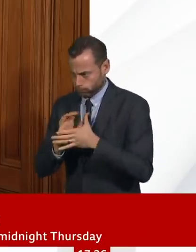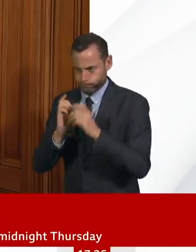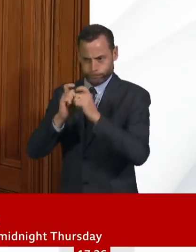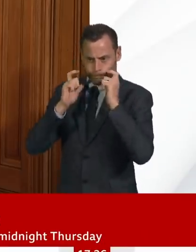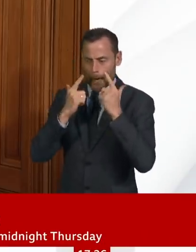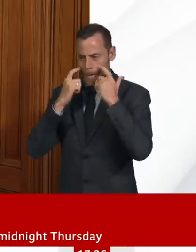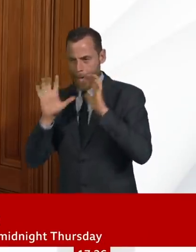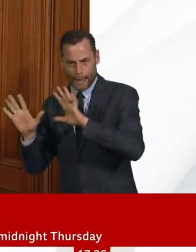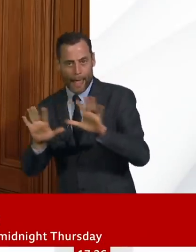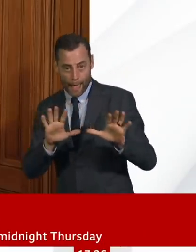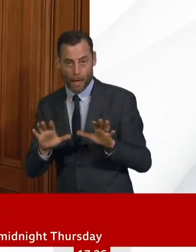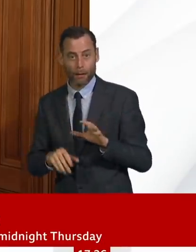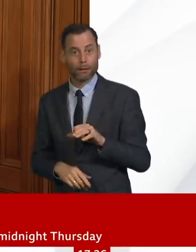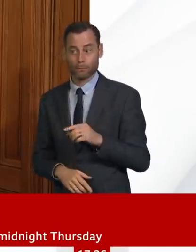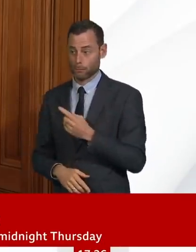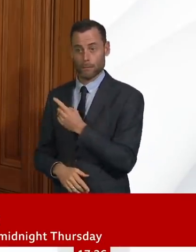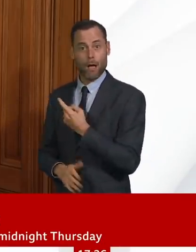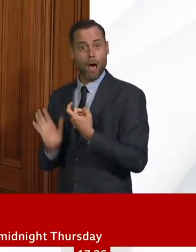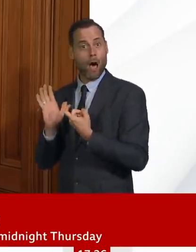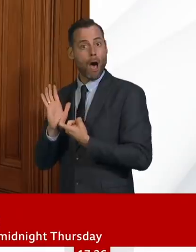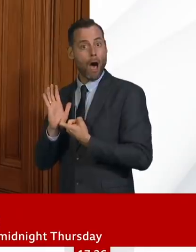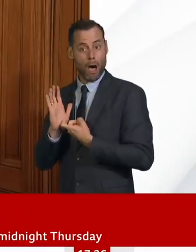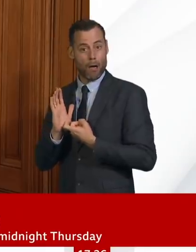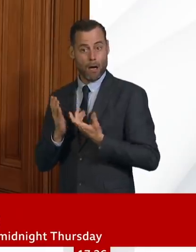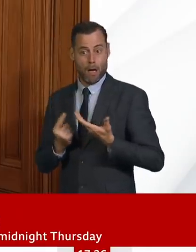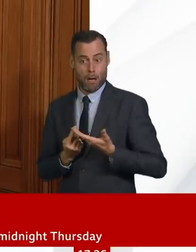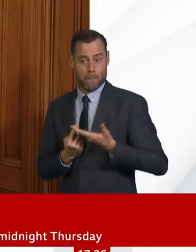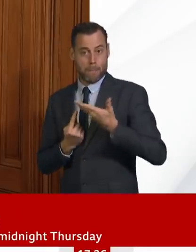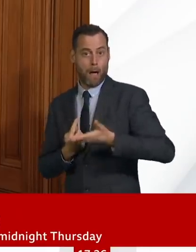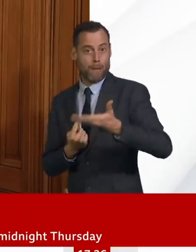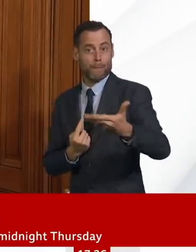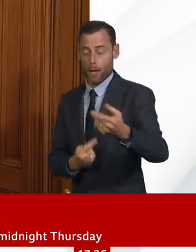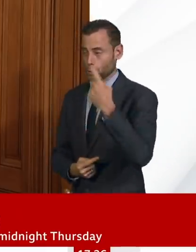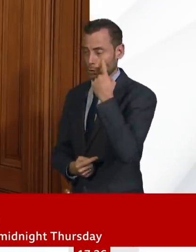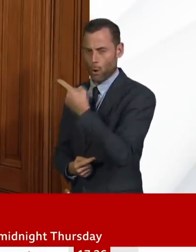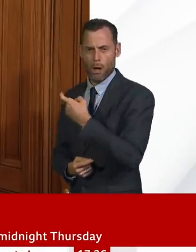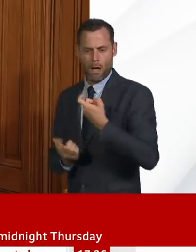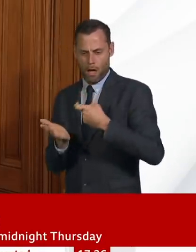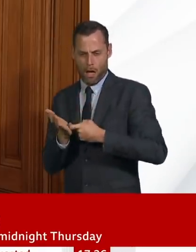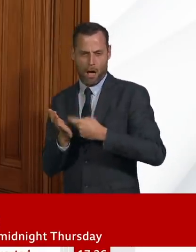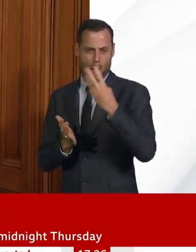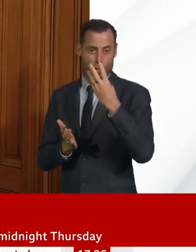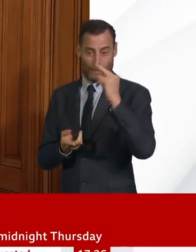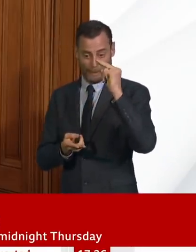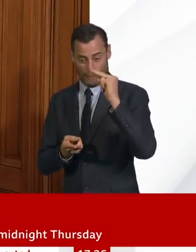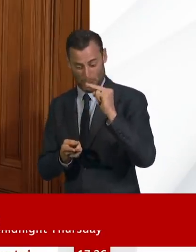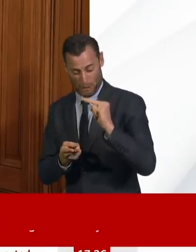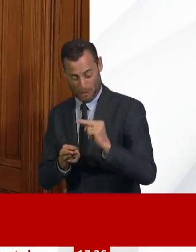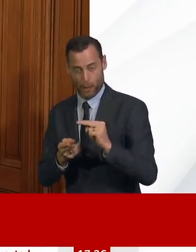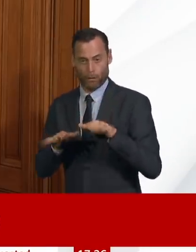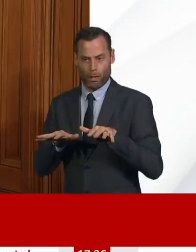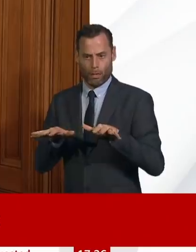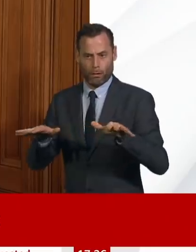work, and really we can all play a part here. It's for everybody in the public to comply with the measures to